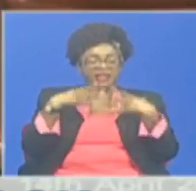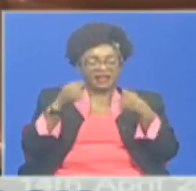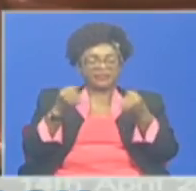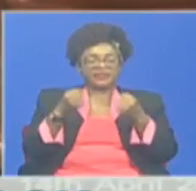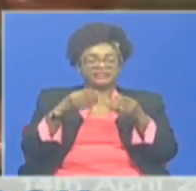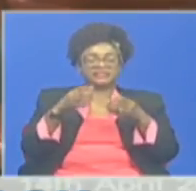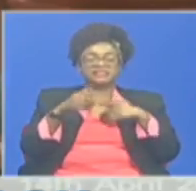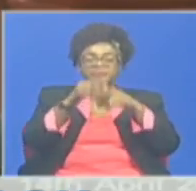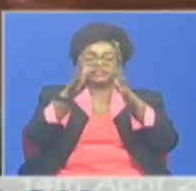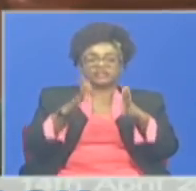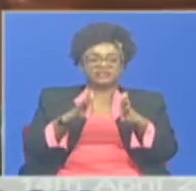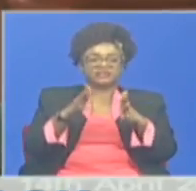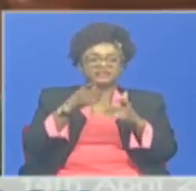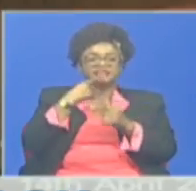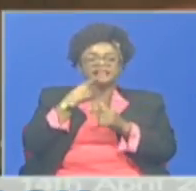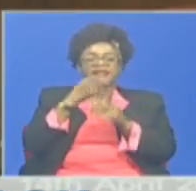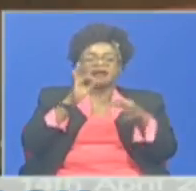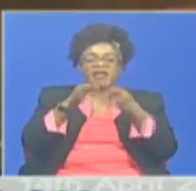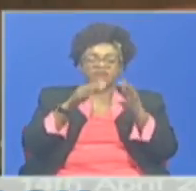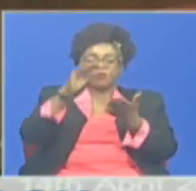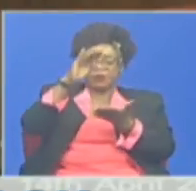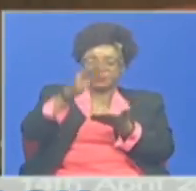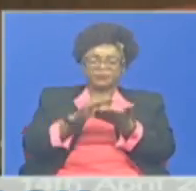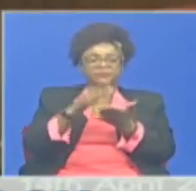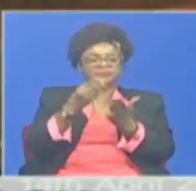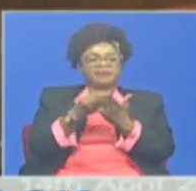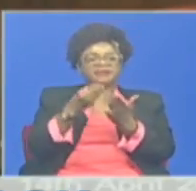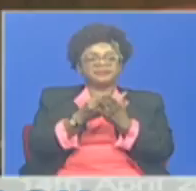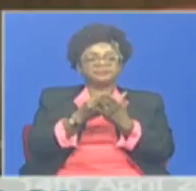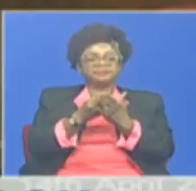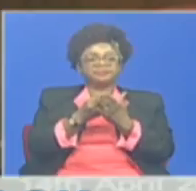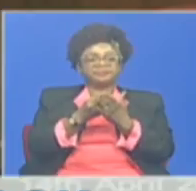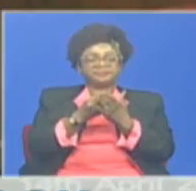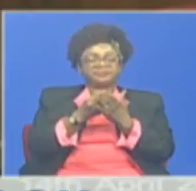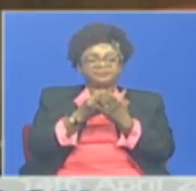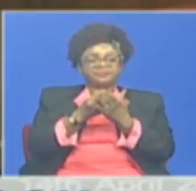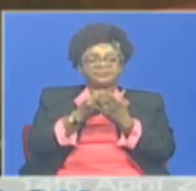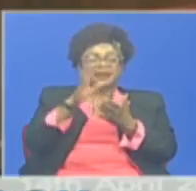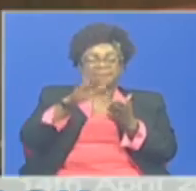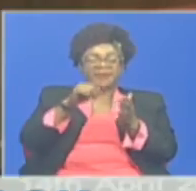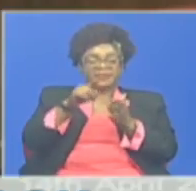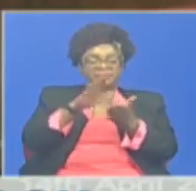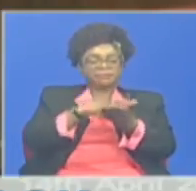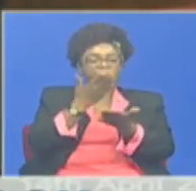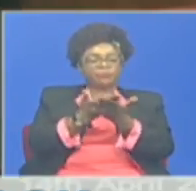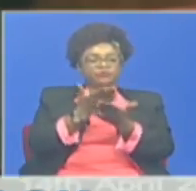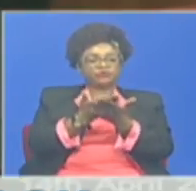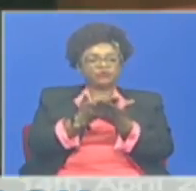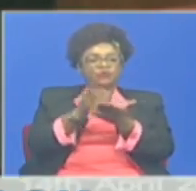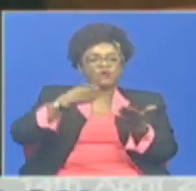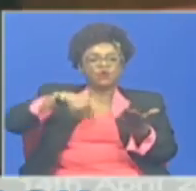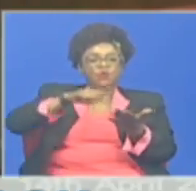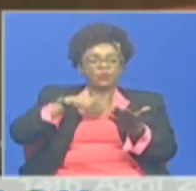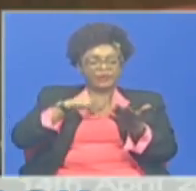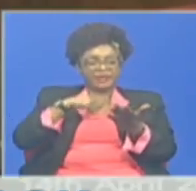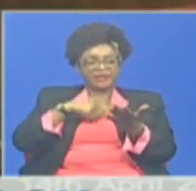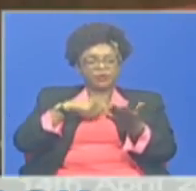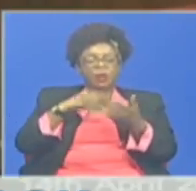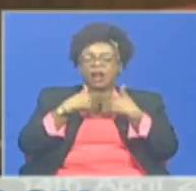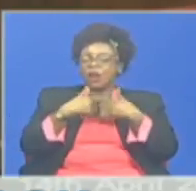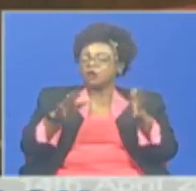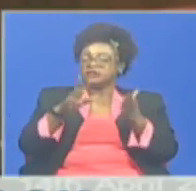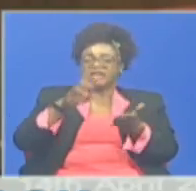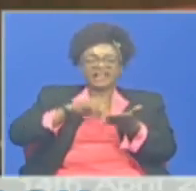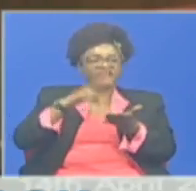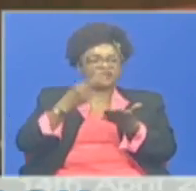if we are sending money away? That by this particular proposal, Honorable Speaker, we are going to lose revenues to the tune